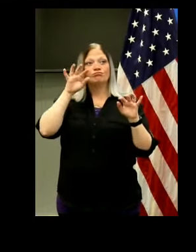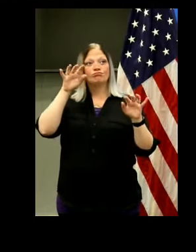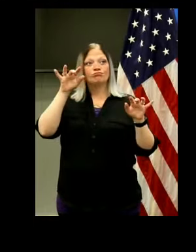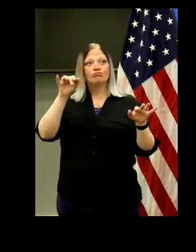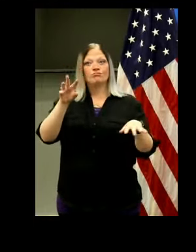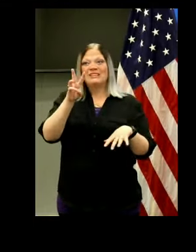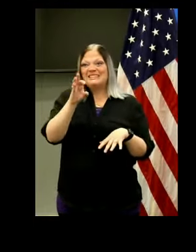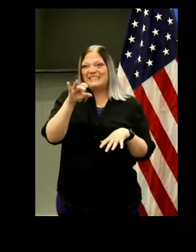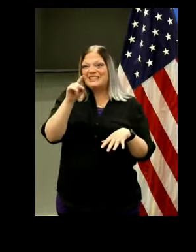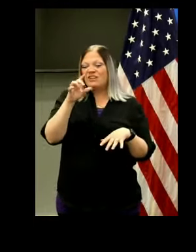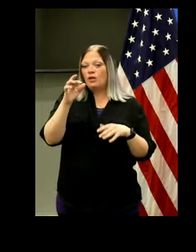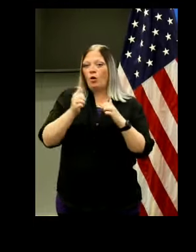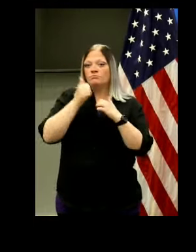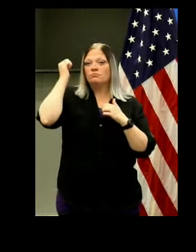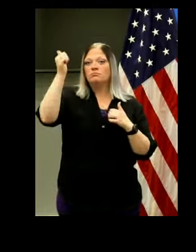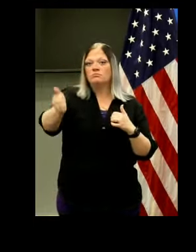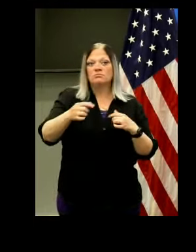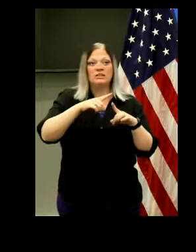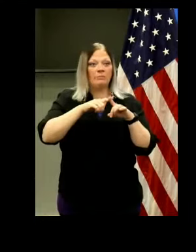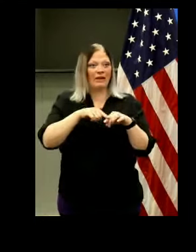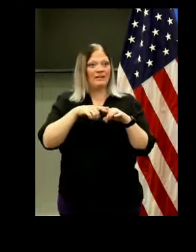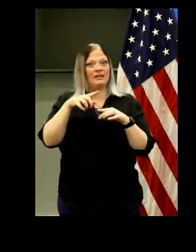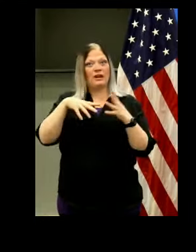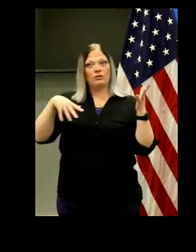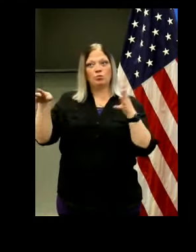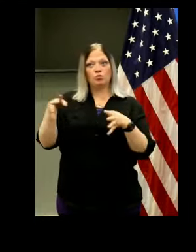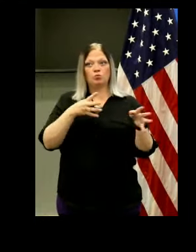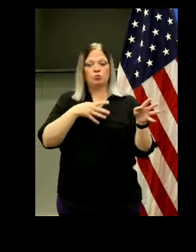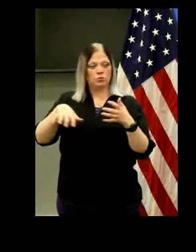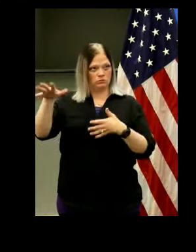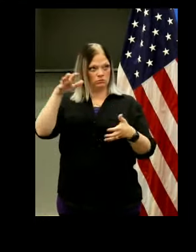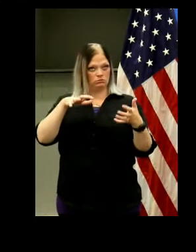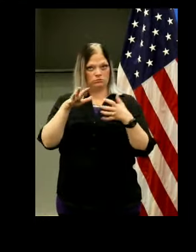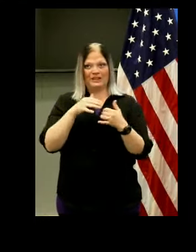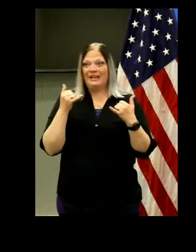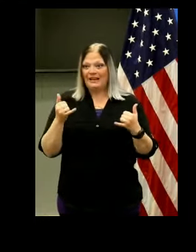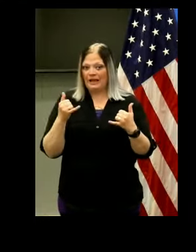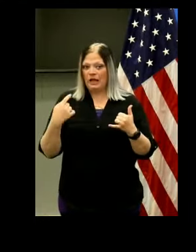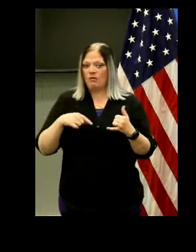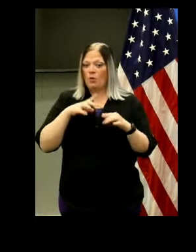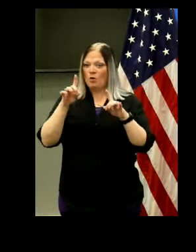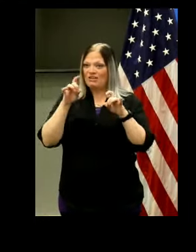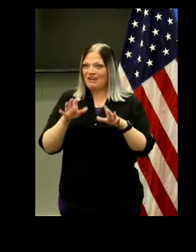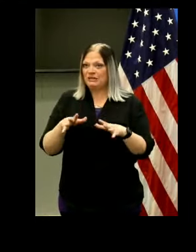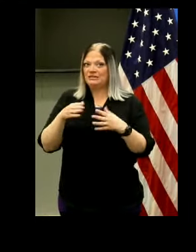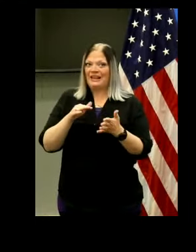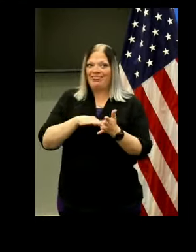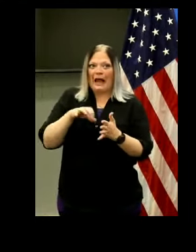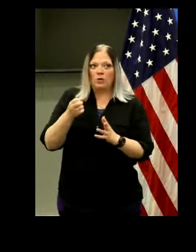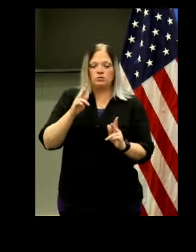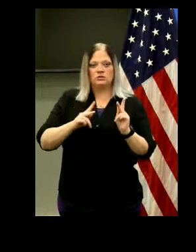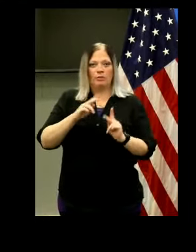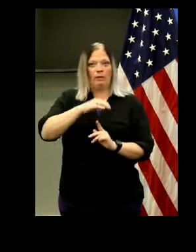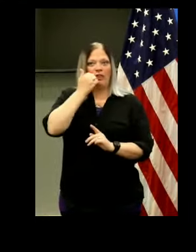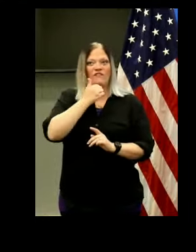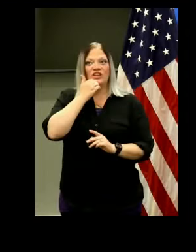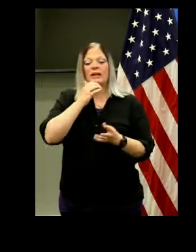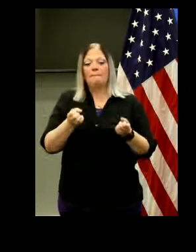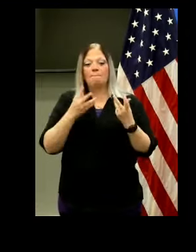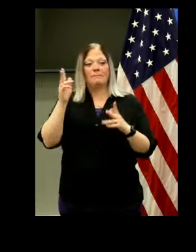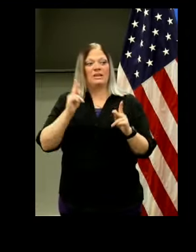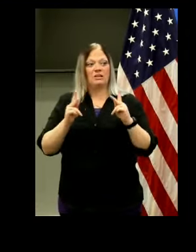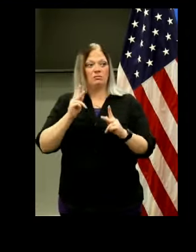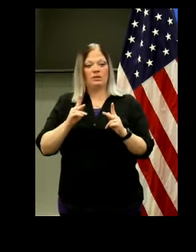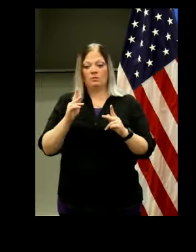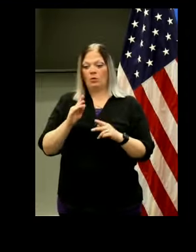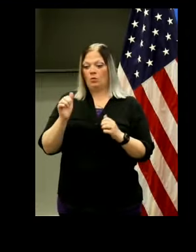depending on the air circulation. So we also know, especially now that we're testing thousands of people every day, that many people who are infected